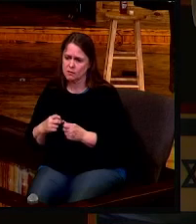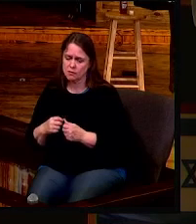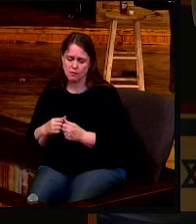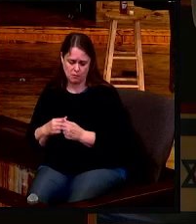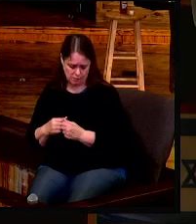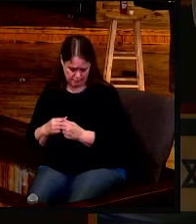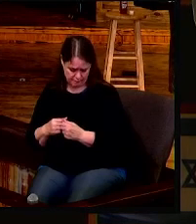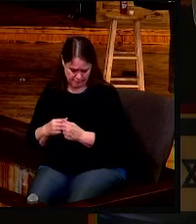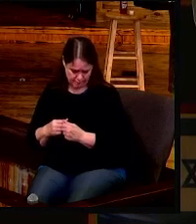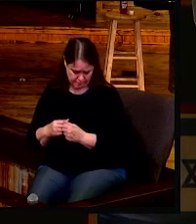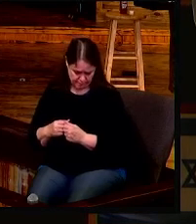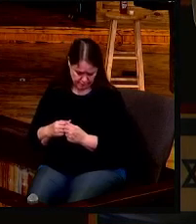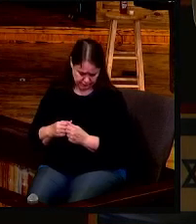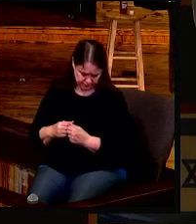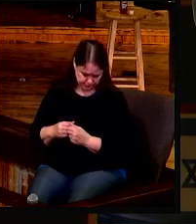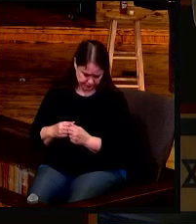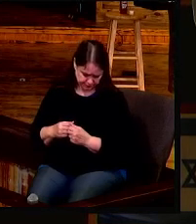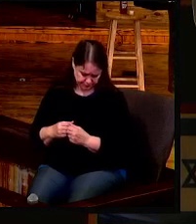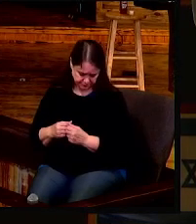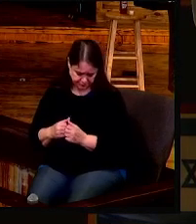or a family member.